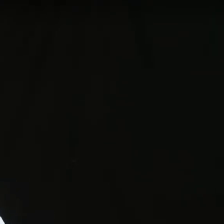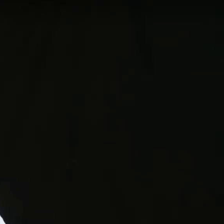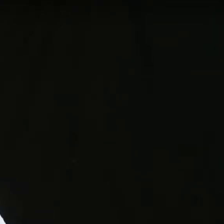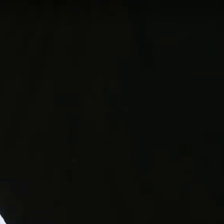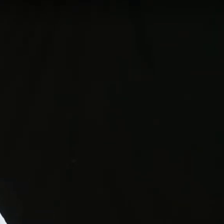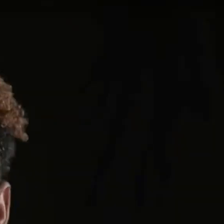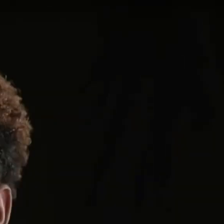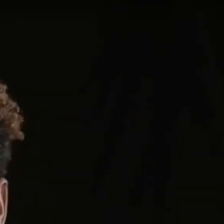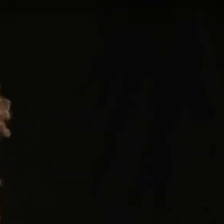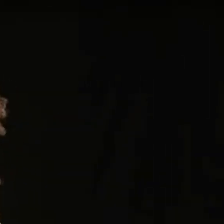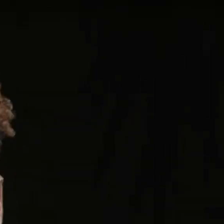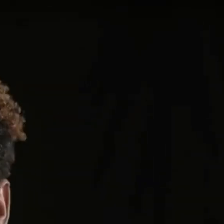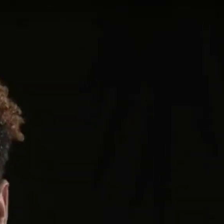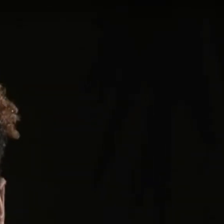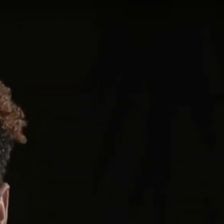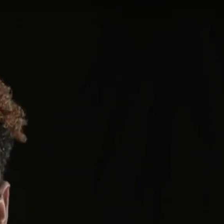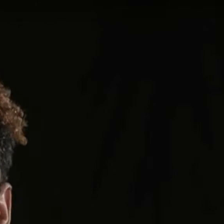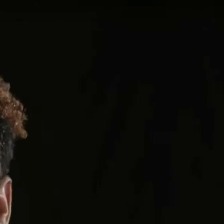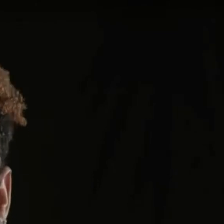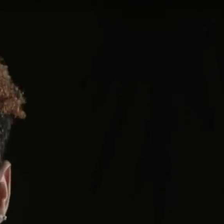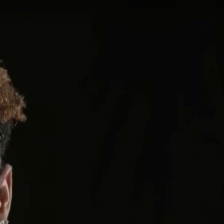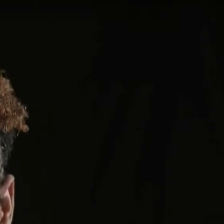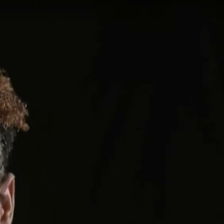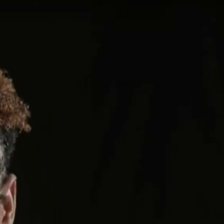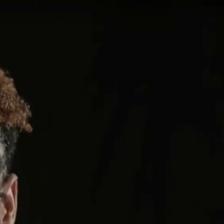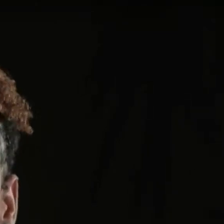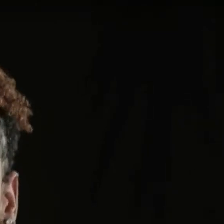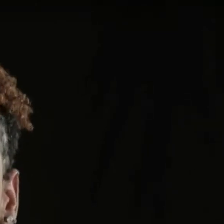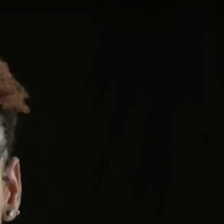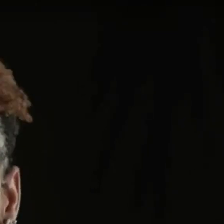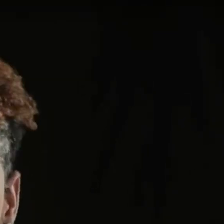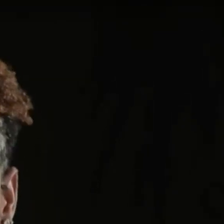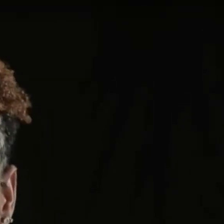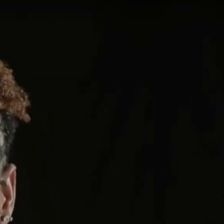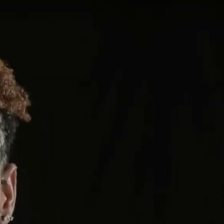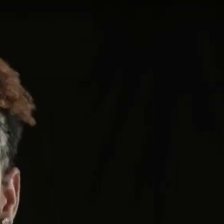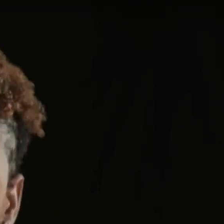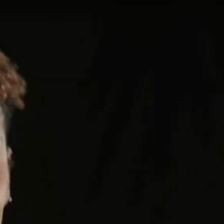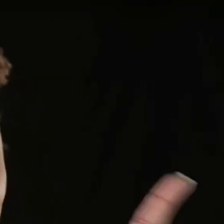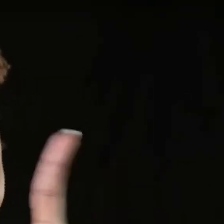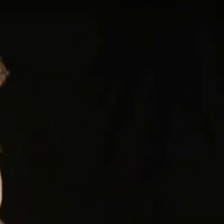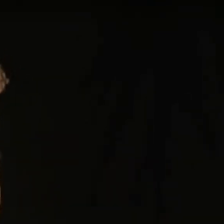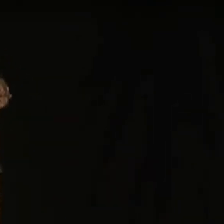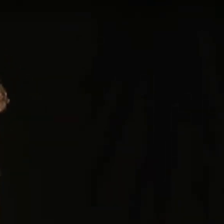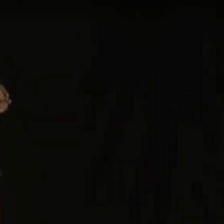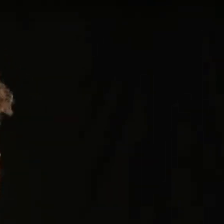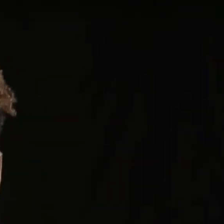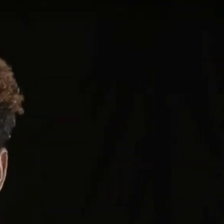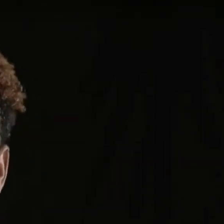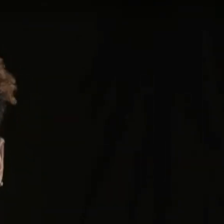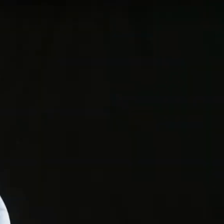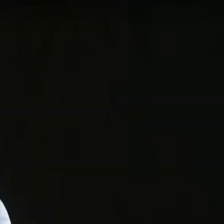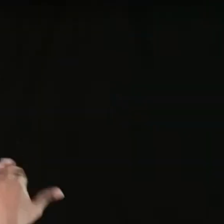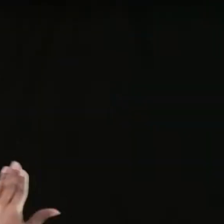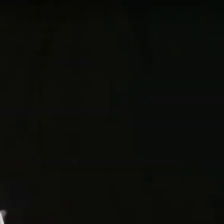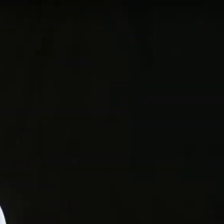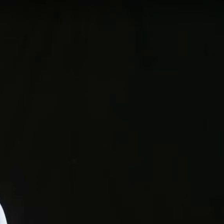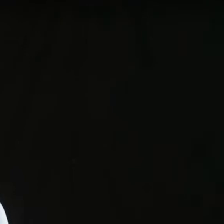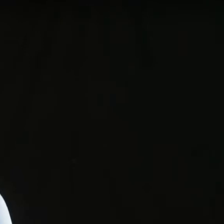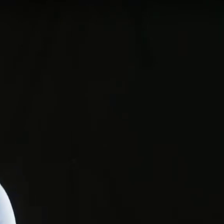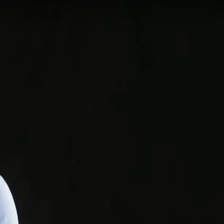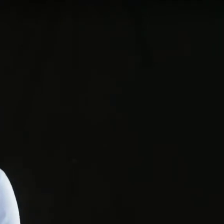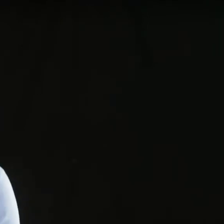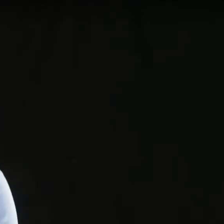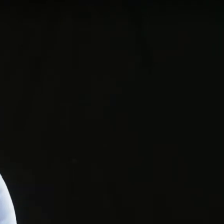COVID-19. Yeah, it not gone nowhere. COVID-19, they are same way. So here what you are going to do for all of